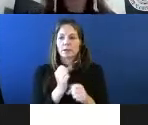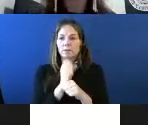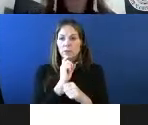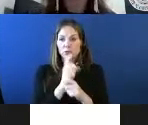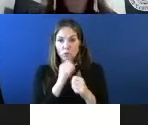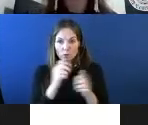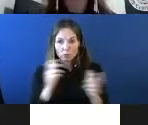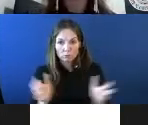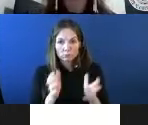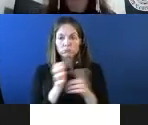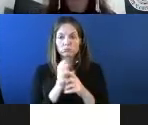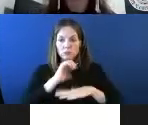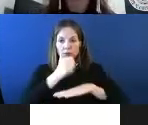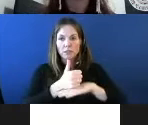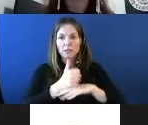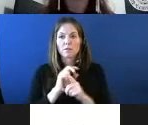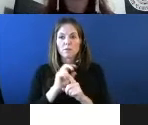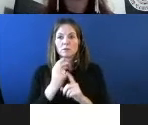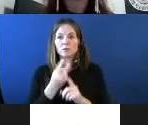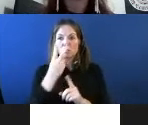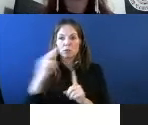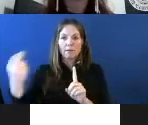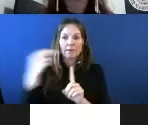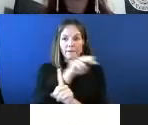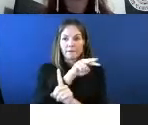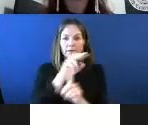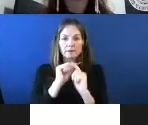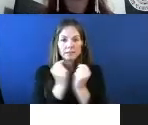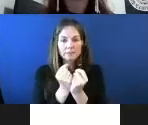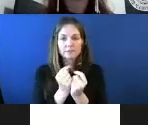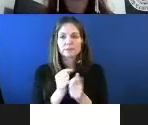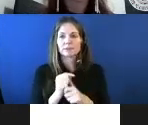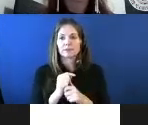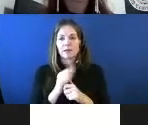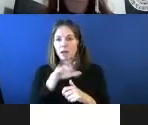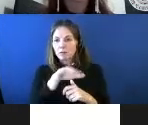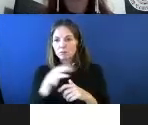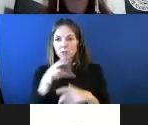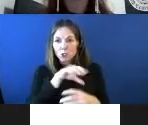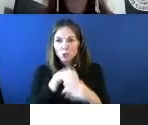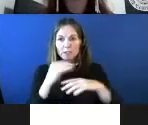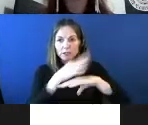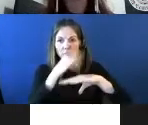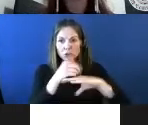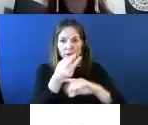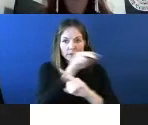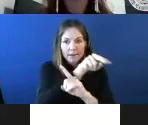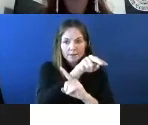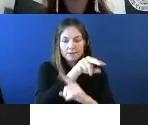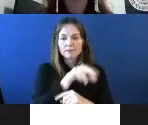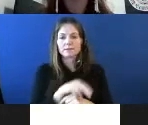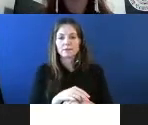teams and presenting the Indigenous lens within the research, and also making sure that that's done in an